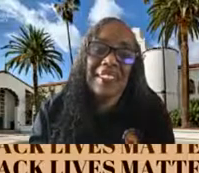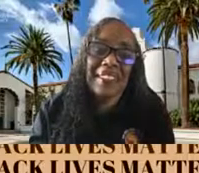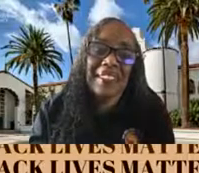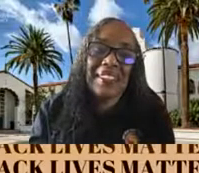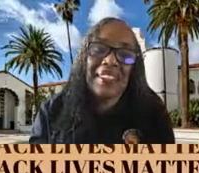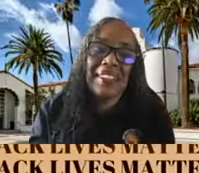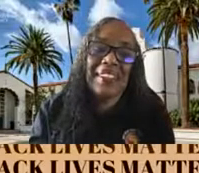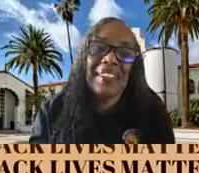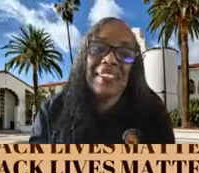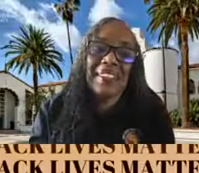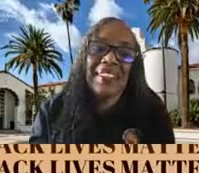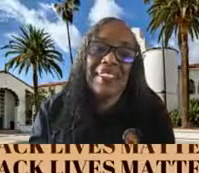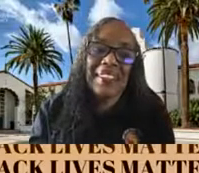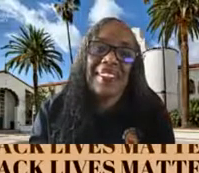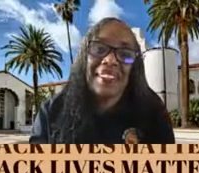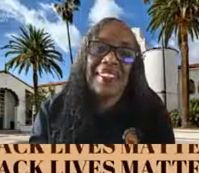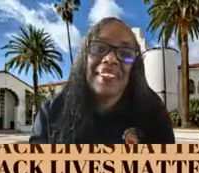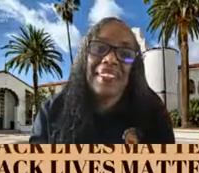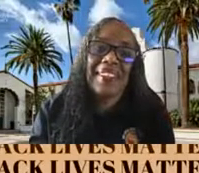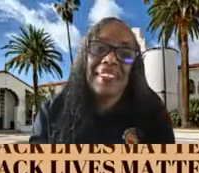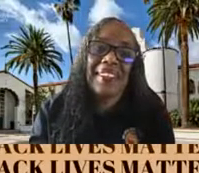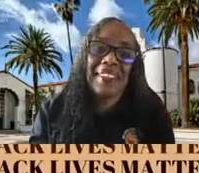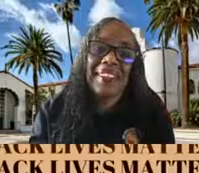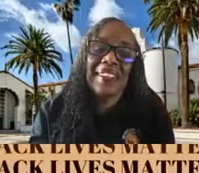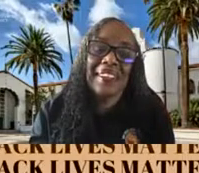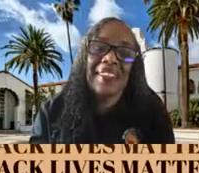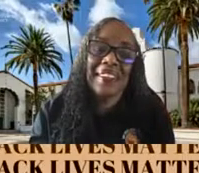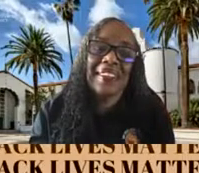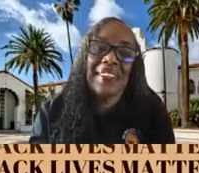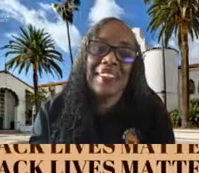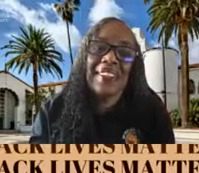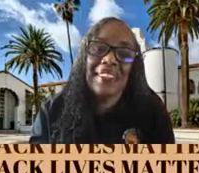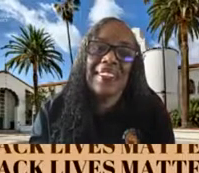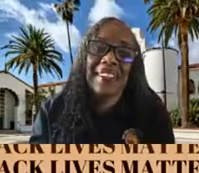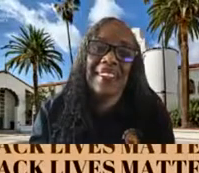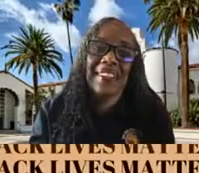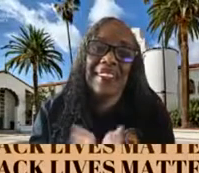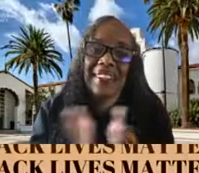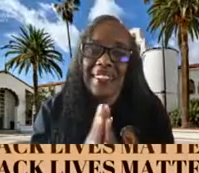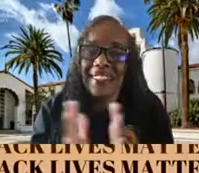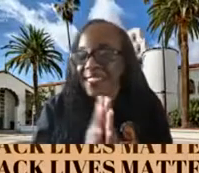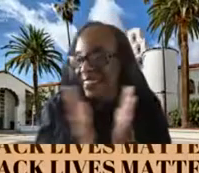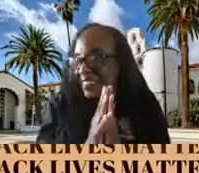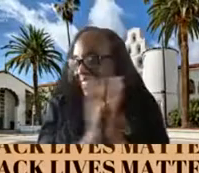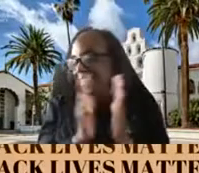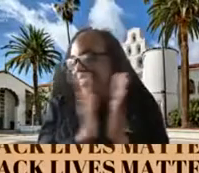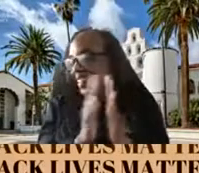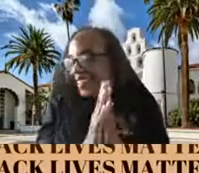world to me. And I couldn't be doing anything I'm doing today without the support of everybody in HGS.